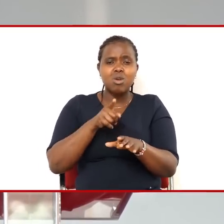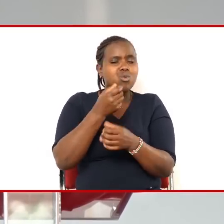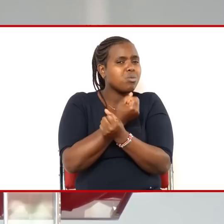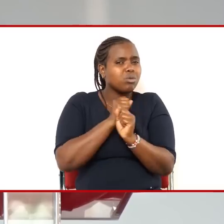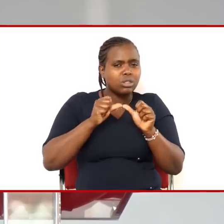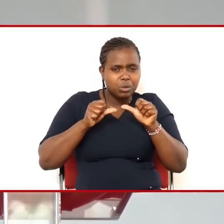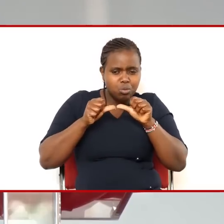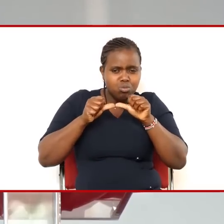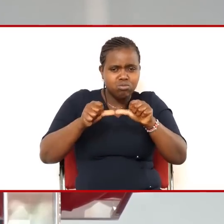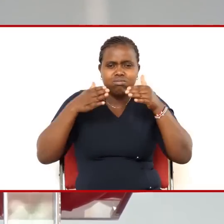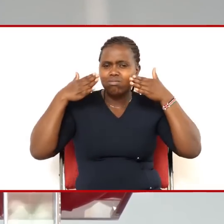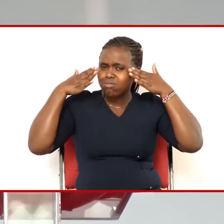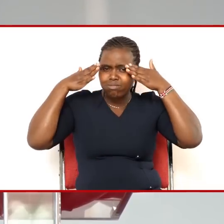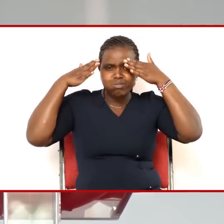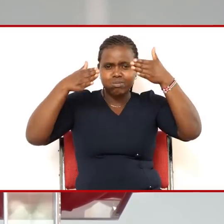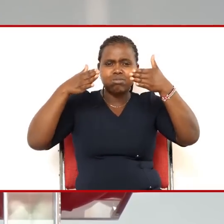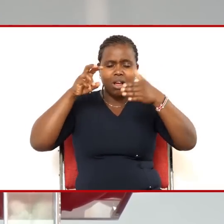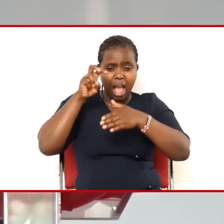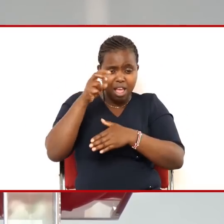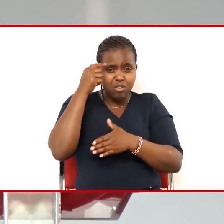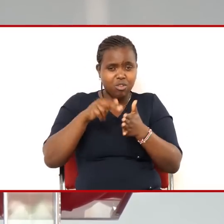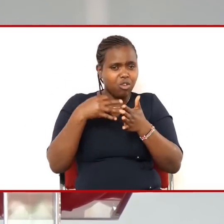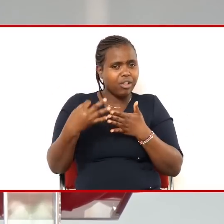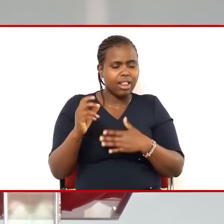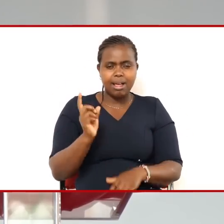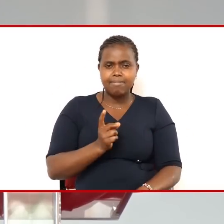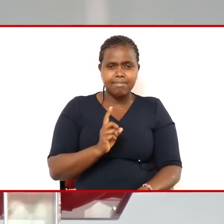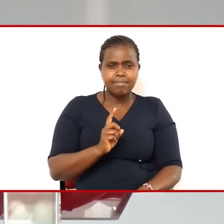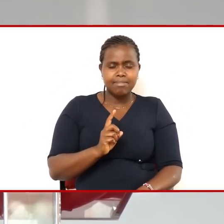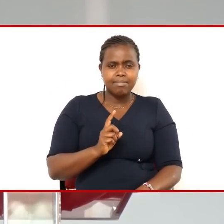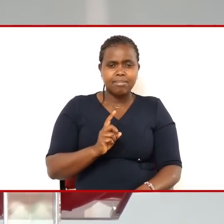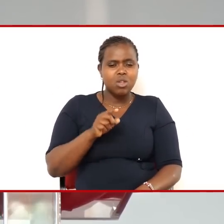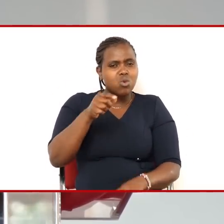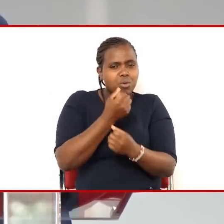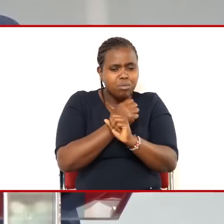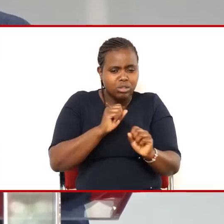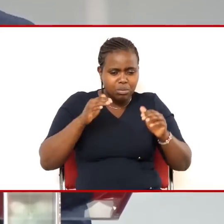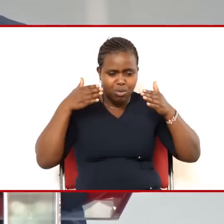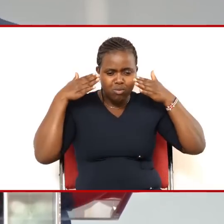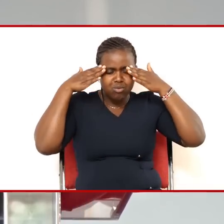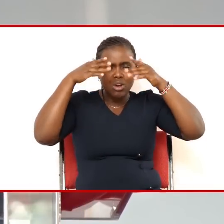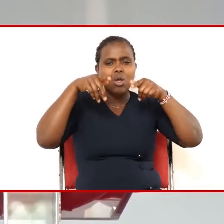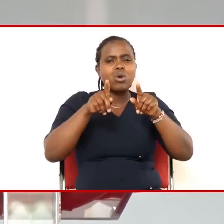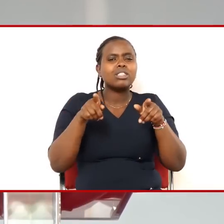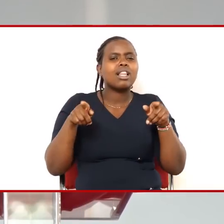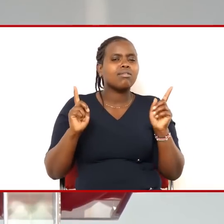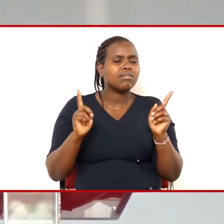not continue to focus your eyes on your failure. You will not continue to focus